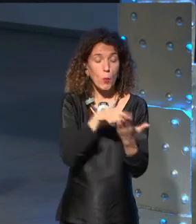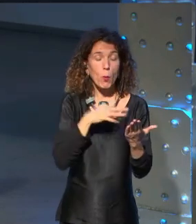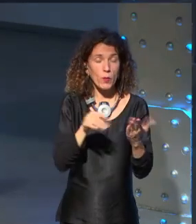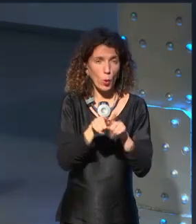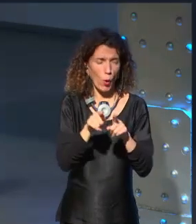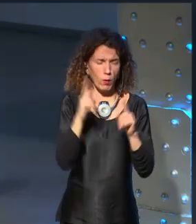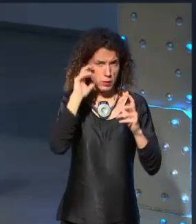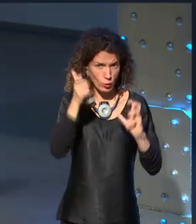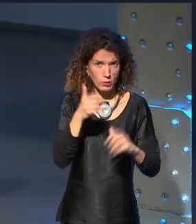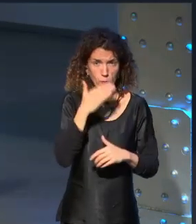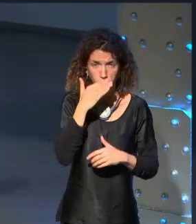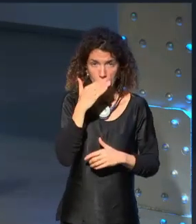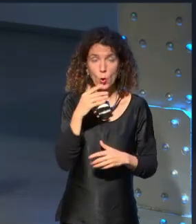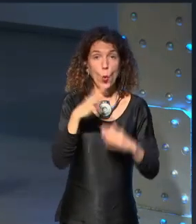if this